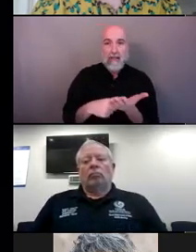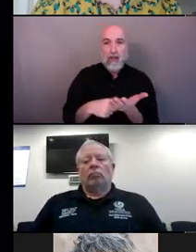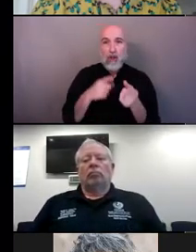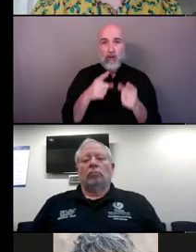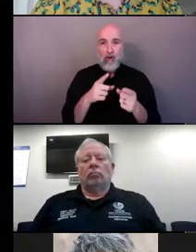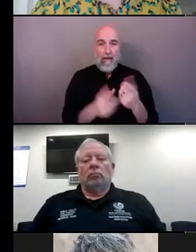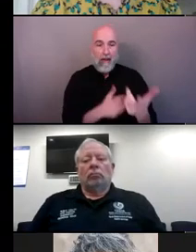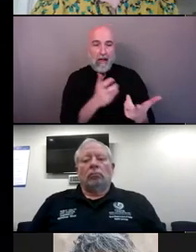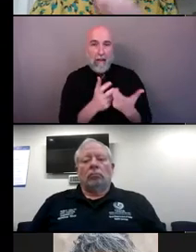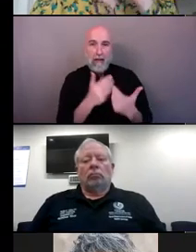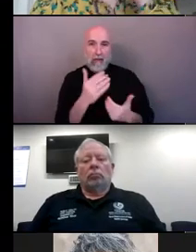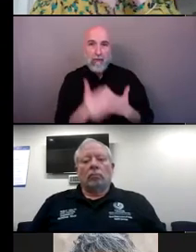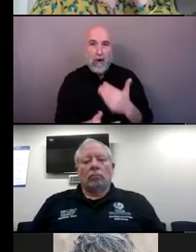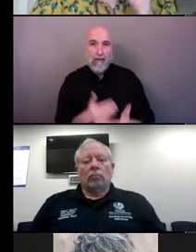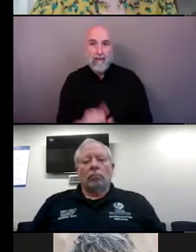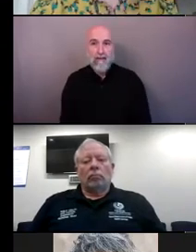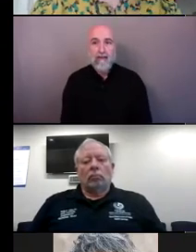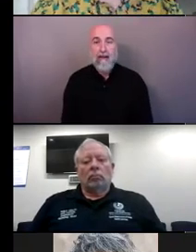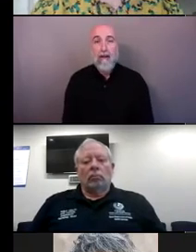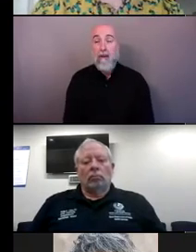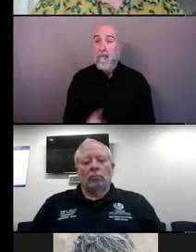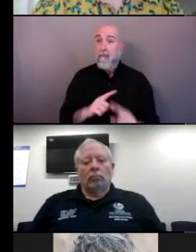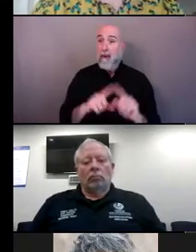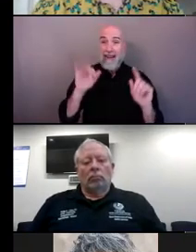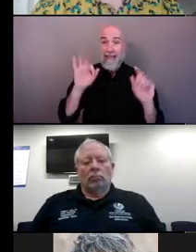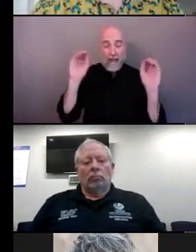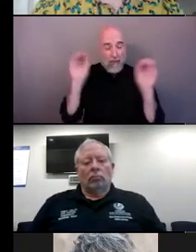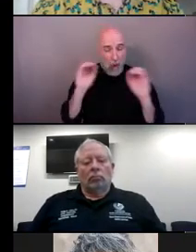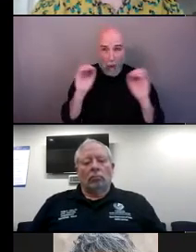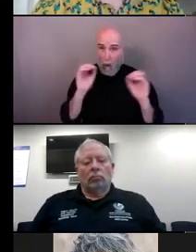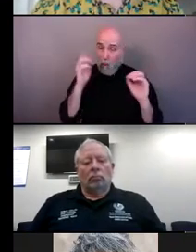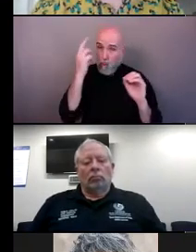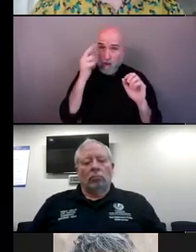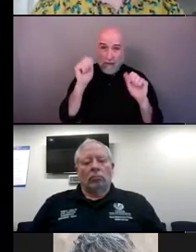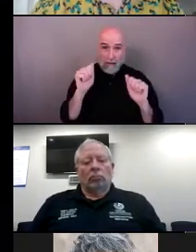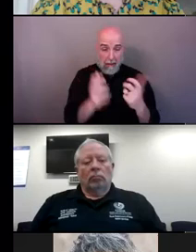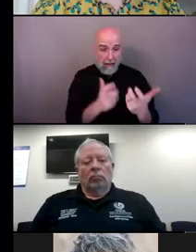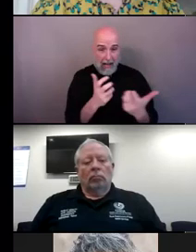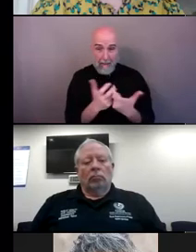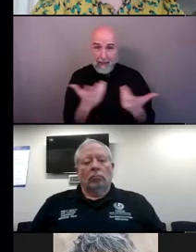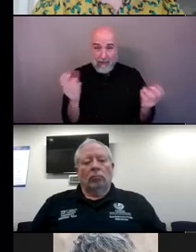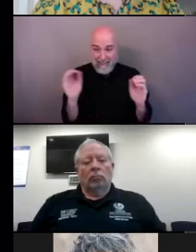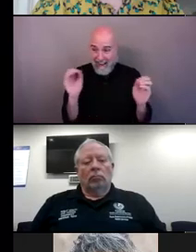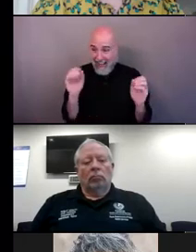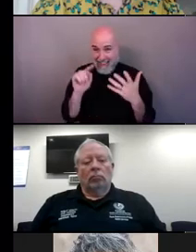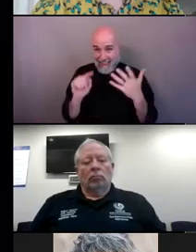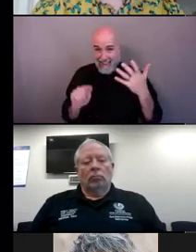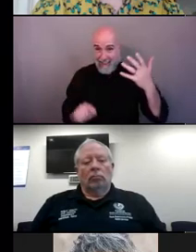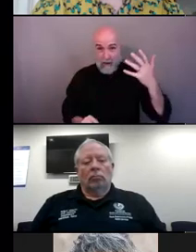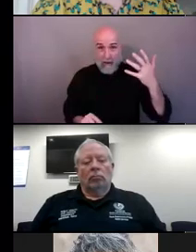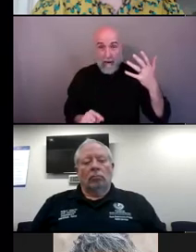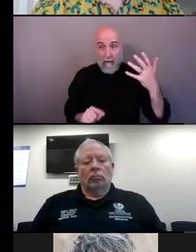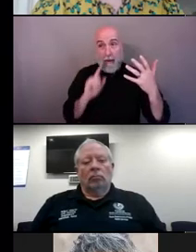accommodation process. But ultimately, if there is no reasonable accommodation that could be made that would put